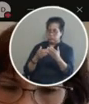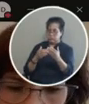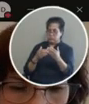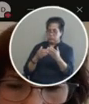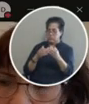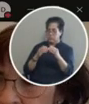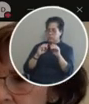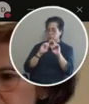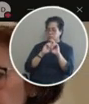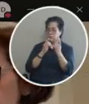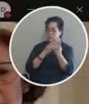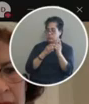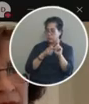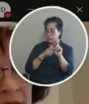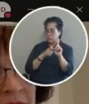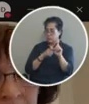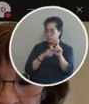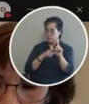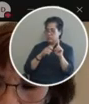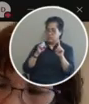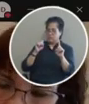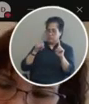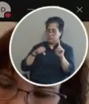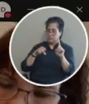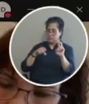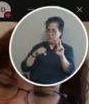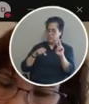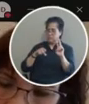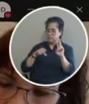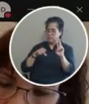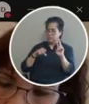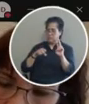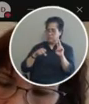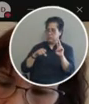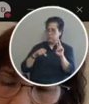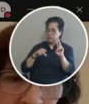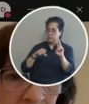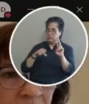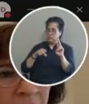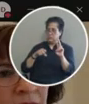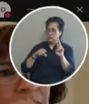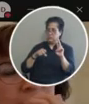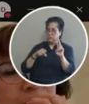Mayor Pro Tem Schwartzbein. Aye. Anello.